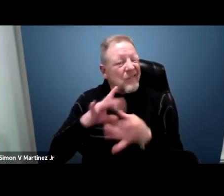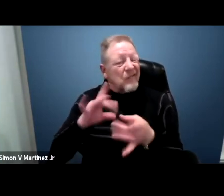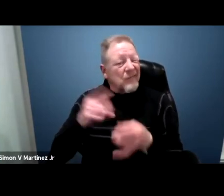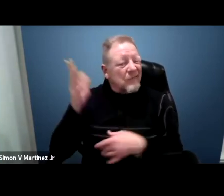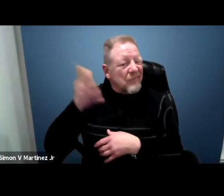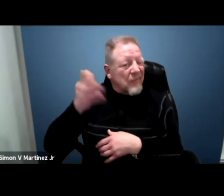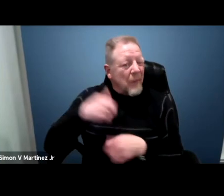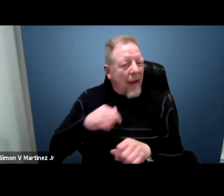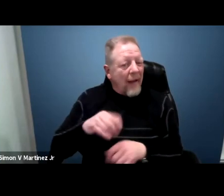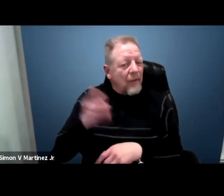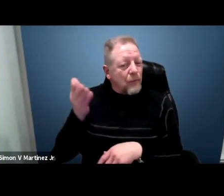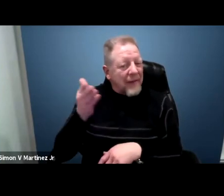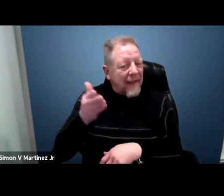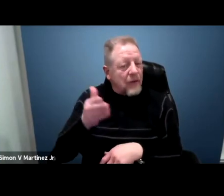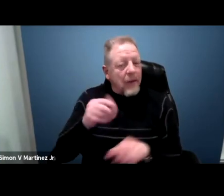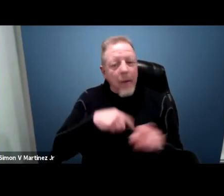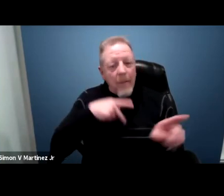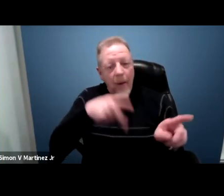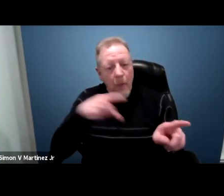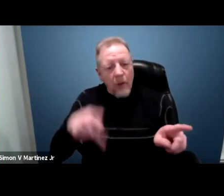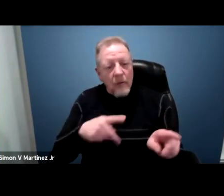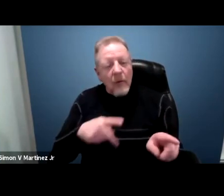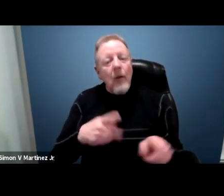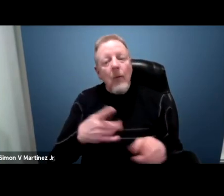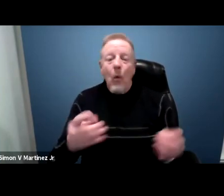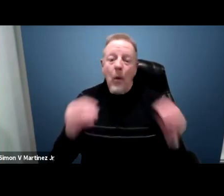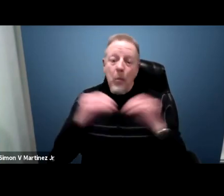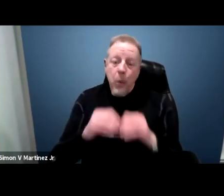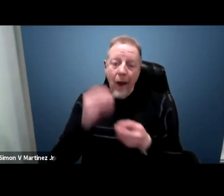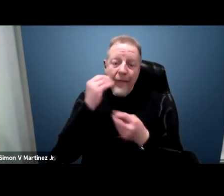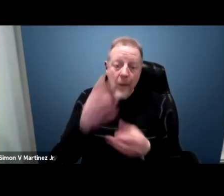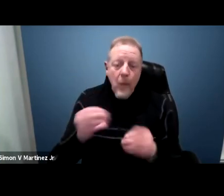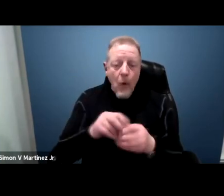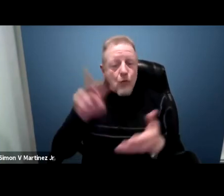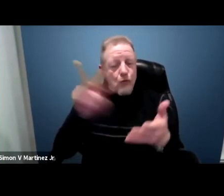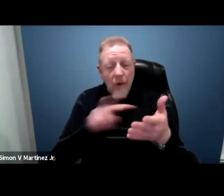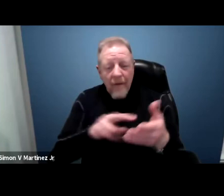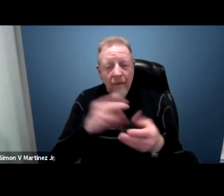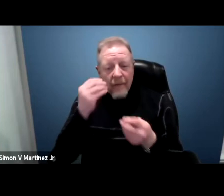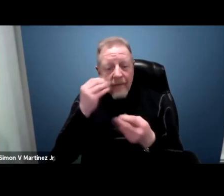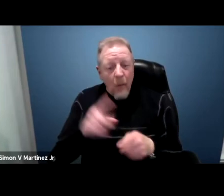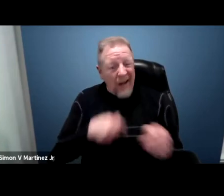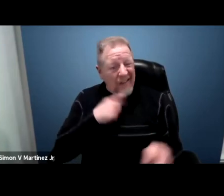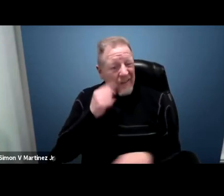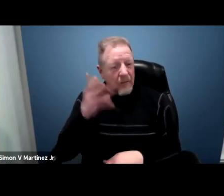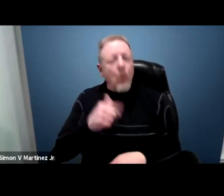in this presentation, but in a much prettier, more readable format, we have a fact sheet on our